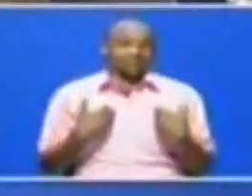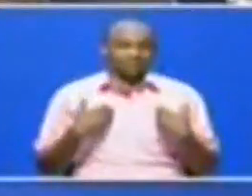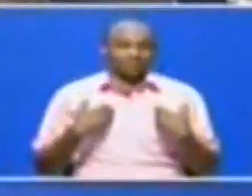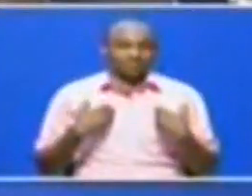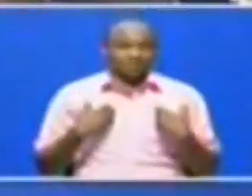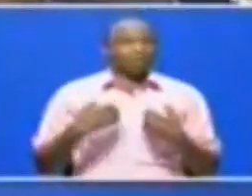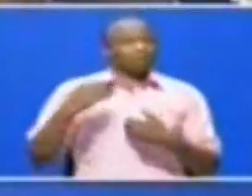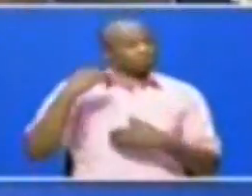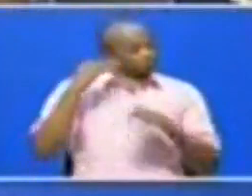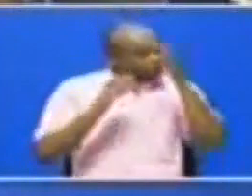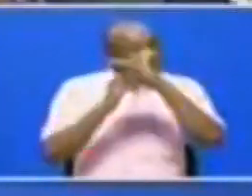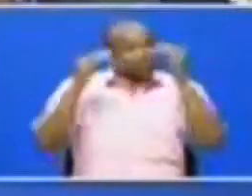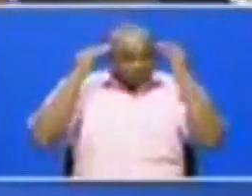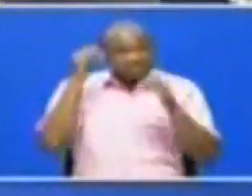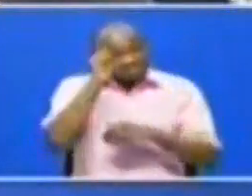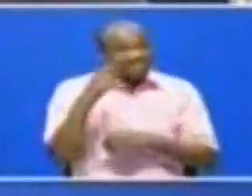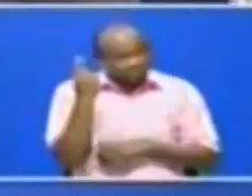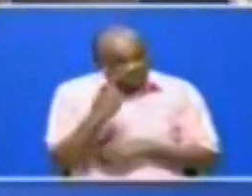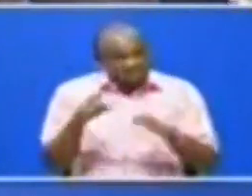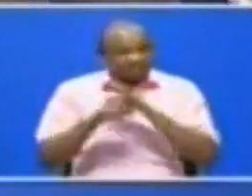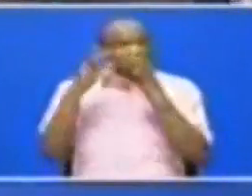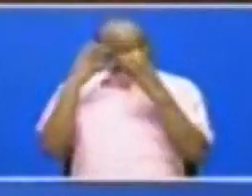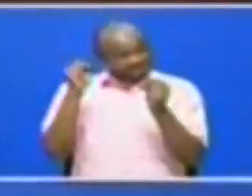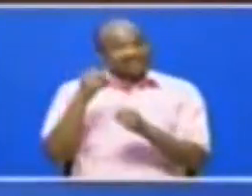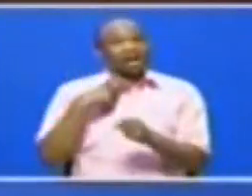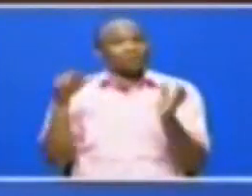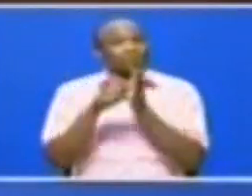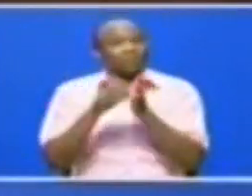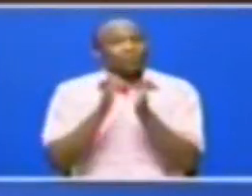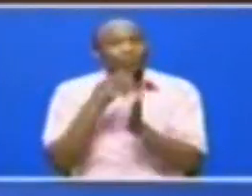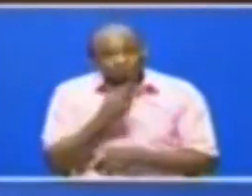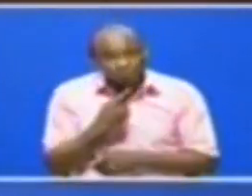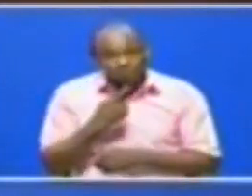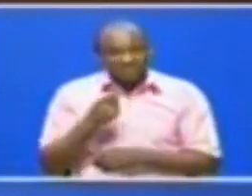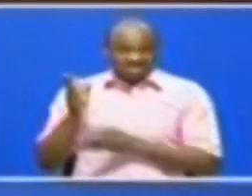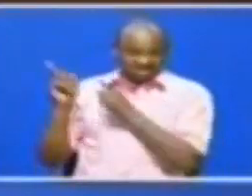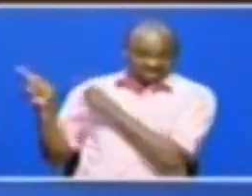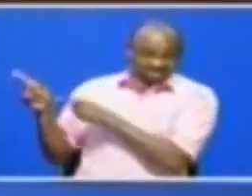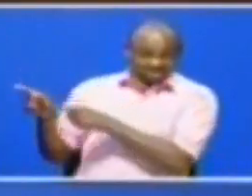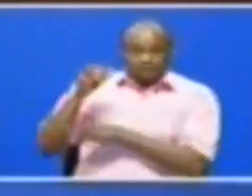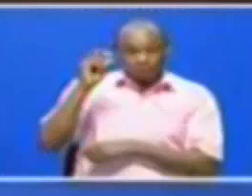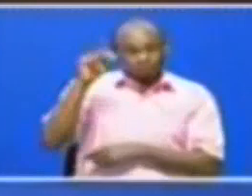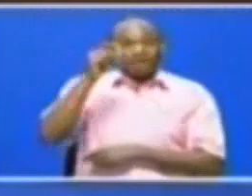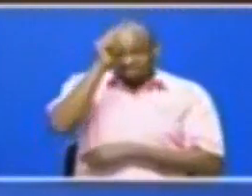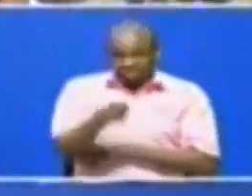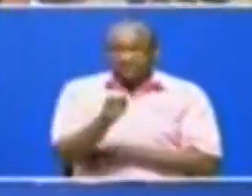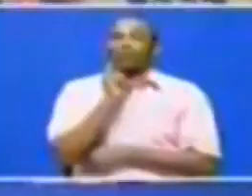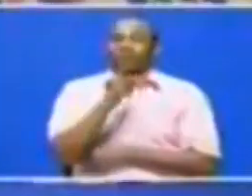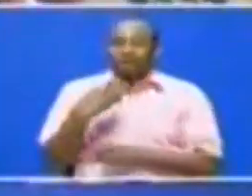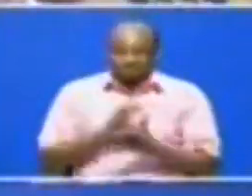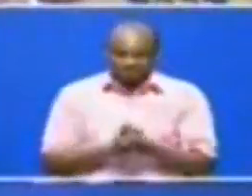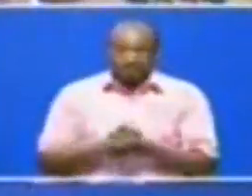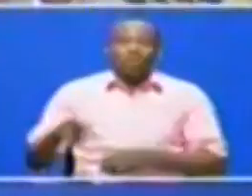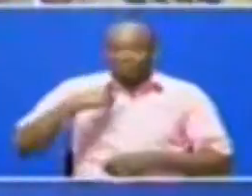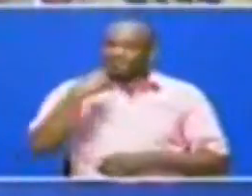only Supreme Court judges the Deputy President has issues with. High Court Judge George Odunga got a warning. And we